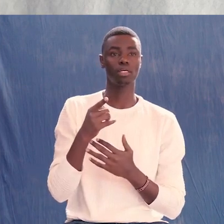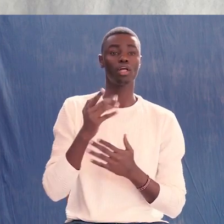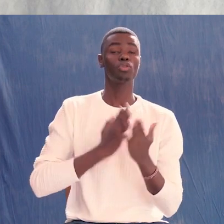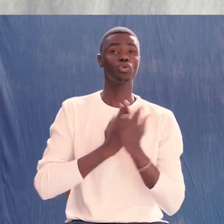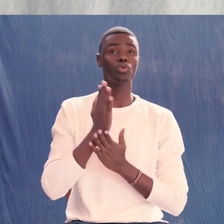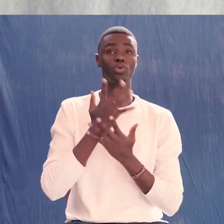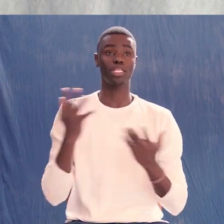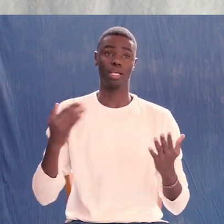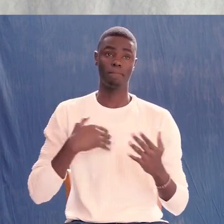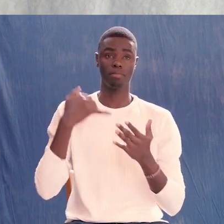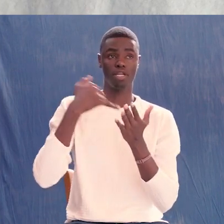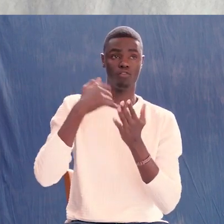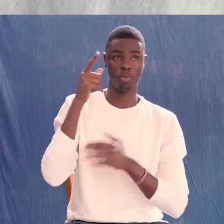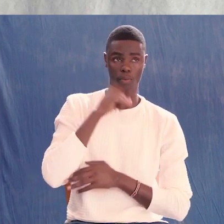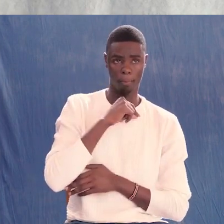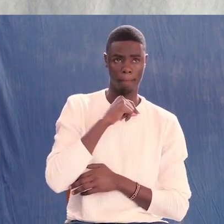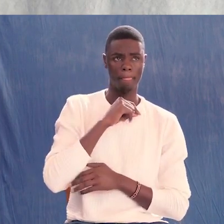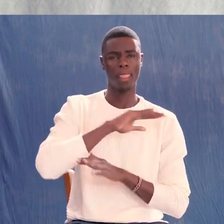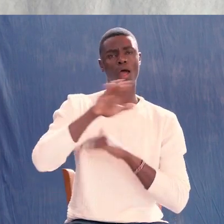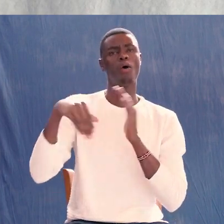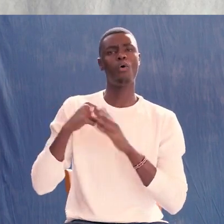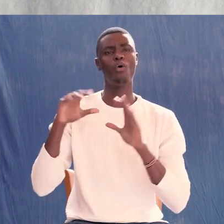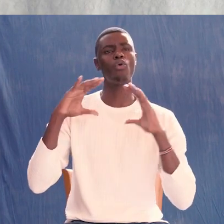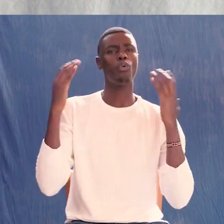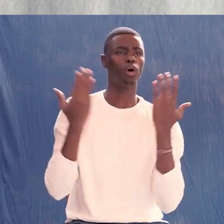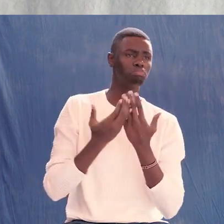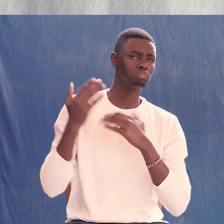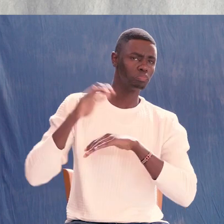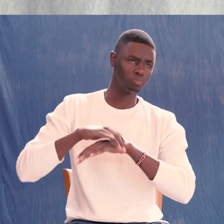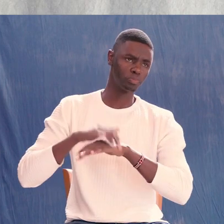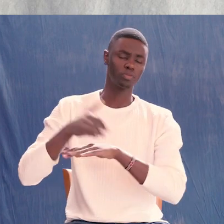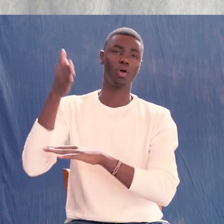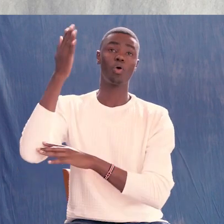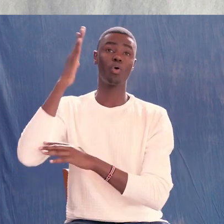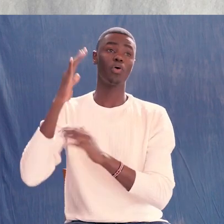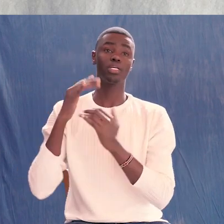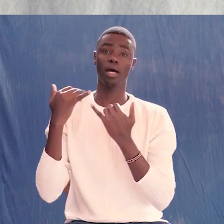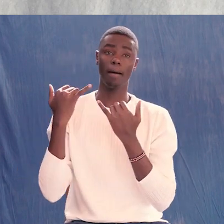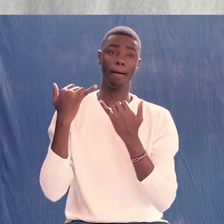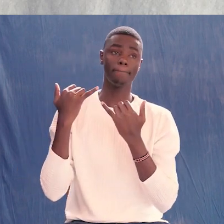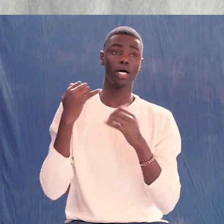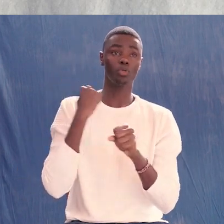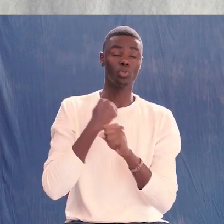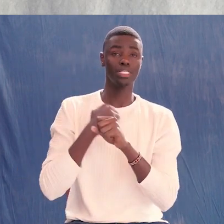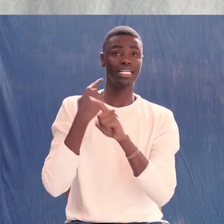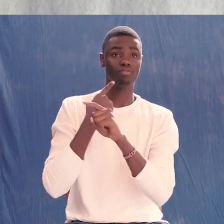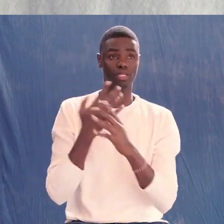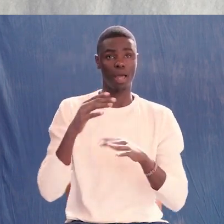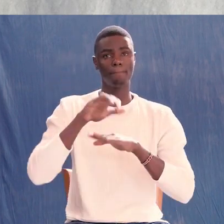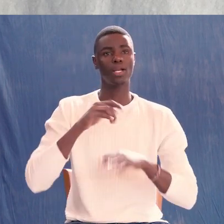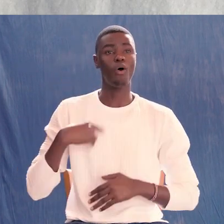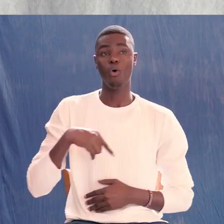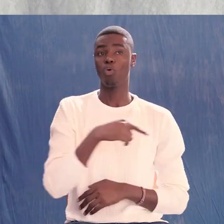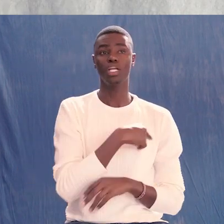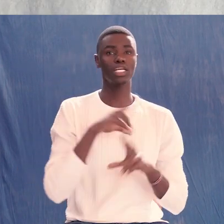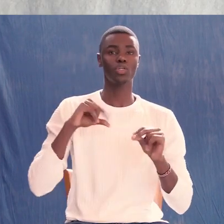this thing that I'm involved in. And that's all well and good. God does place different things on different lives, but he's calling us not just to